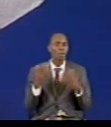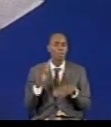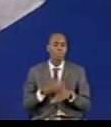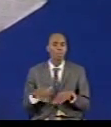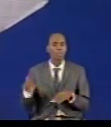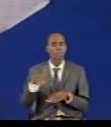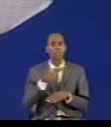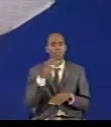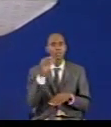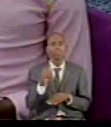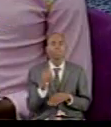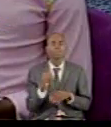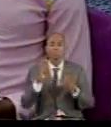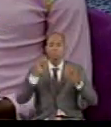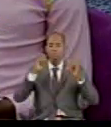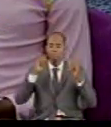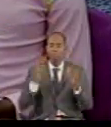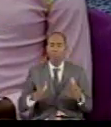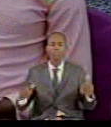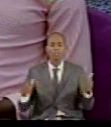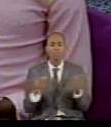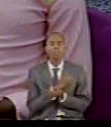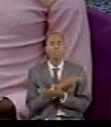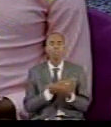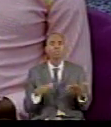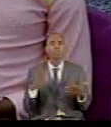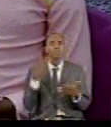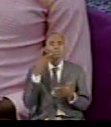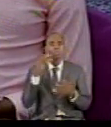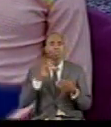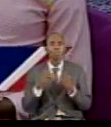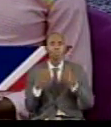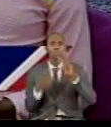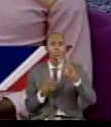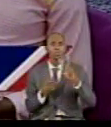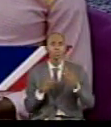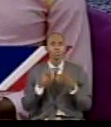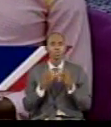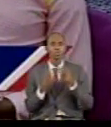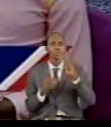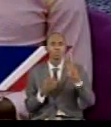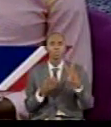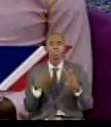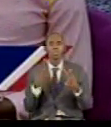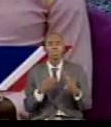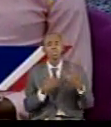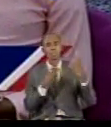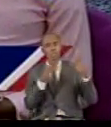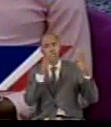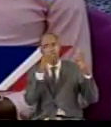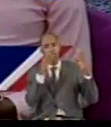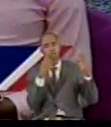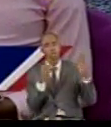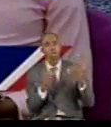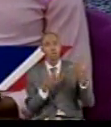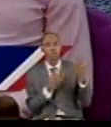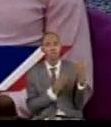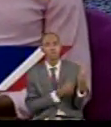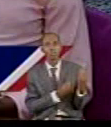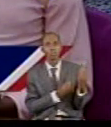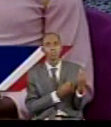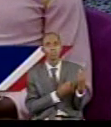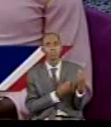swift destruction. Look at number 2 there. Number 2, yeah, the courage